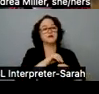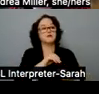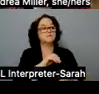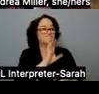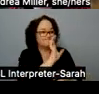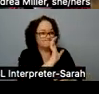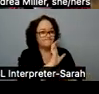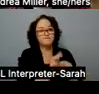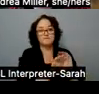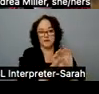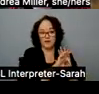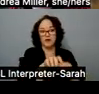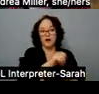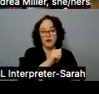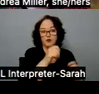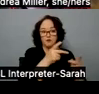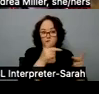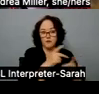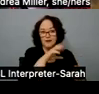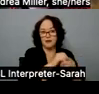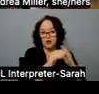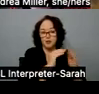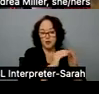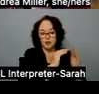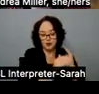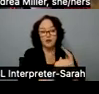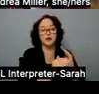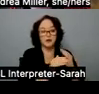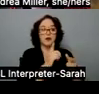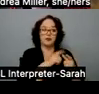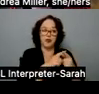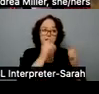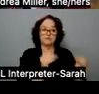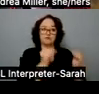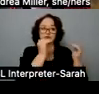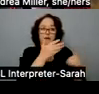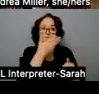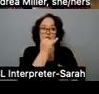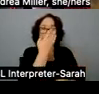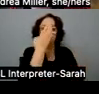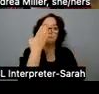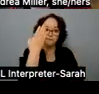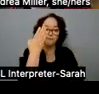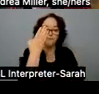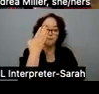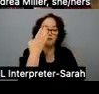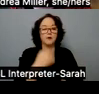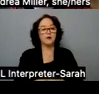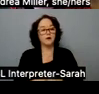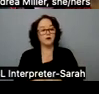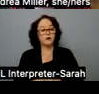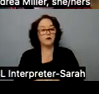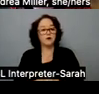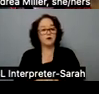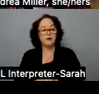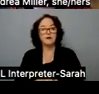Section 8 in the community. We also at that time had a federally funded program, which I wish the federal government would